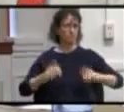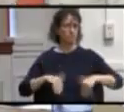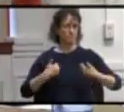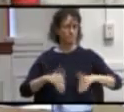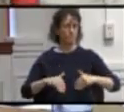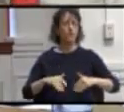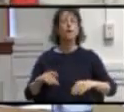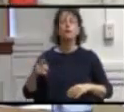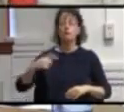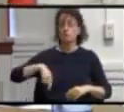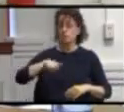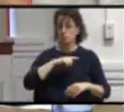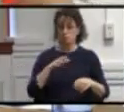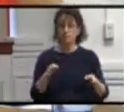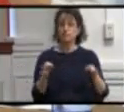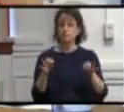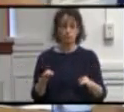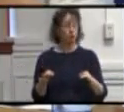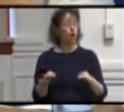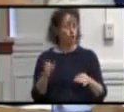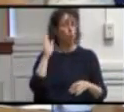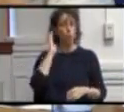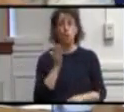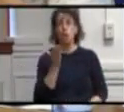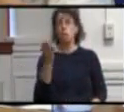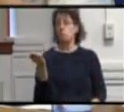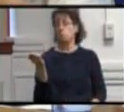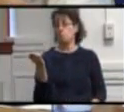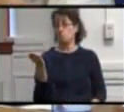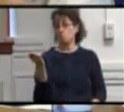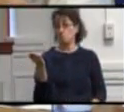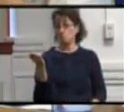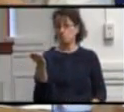the board made a decision also to make an offer to that candidate.